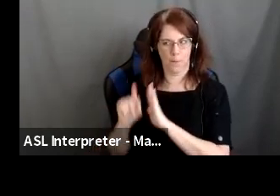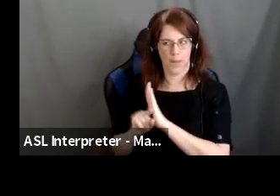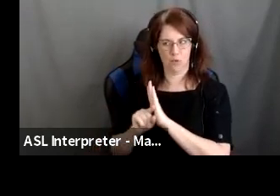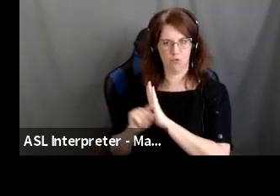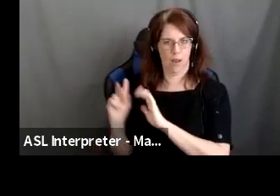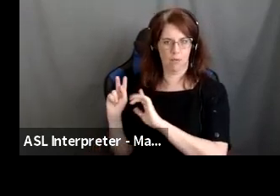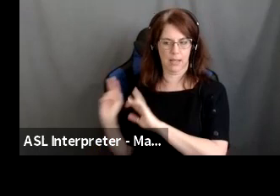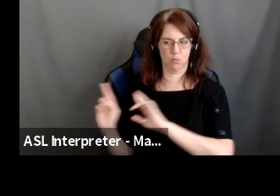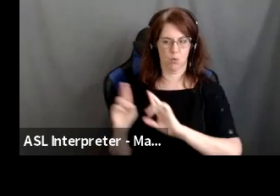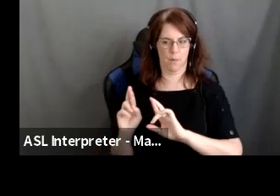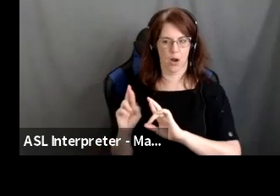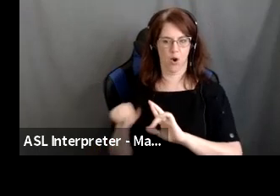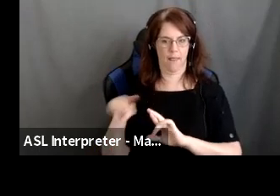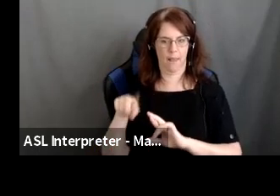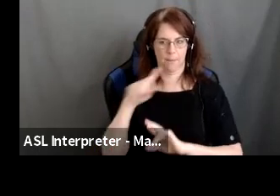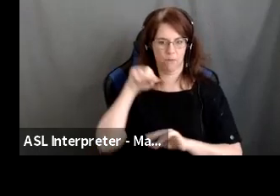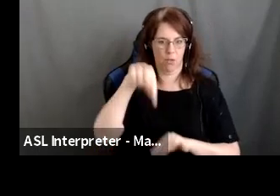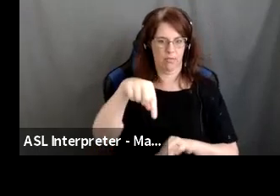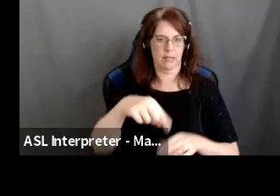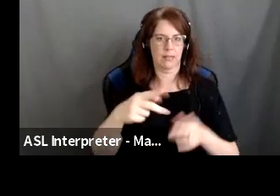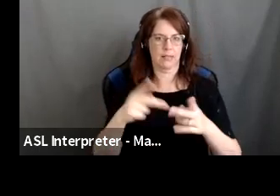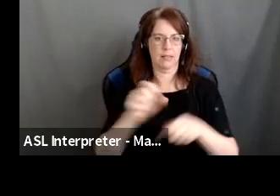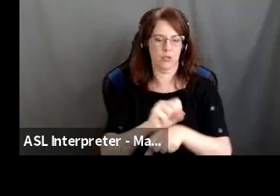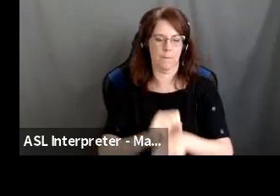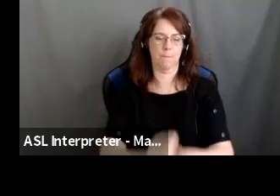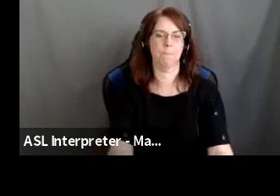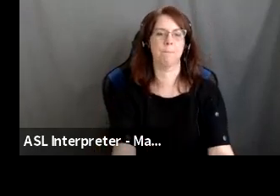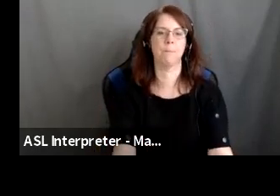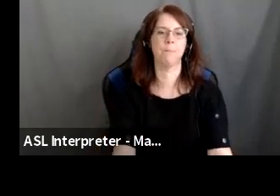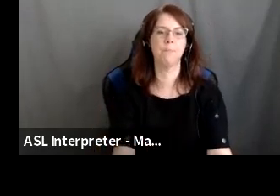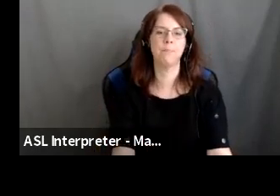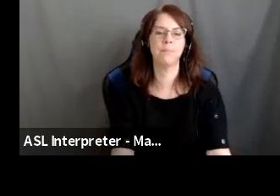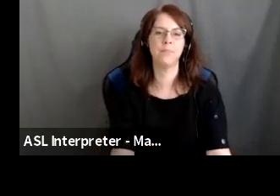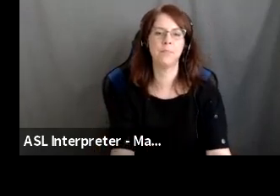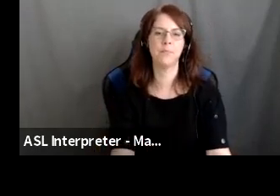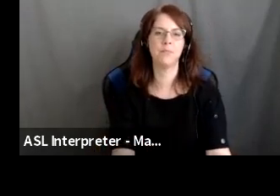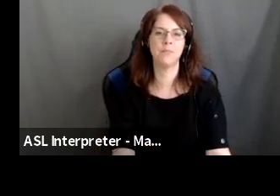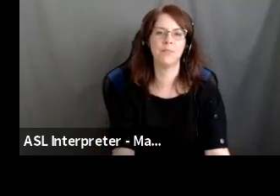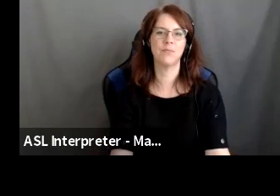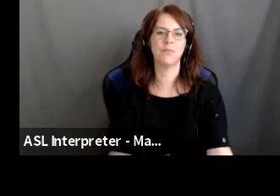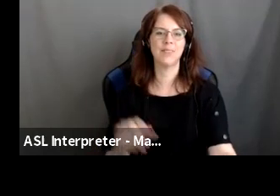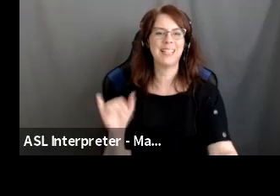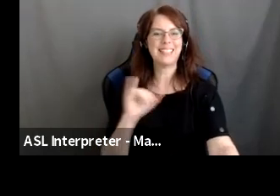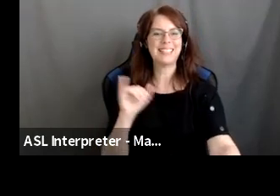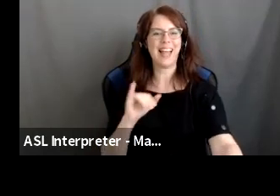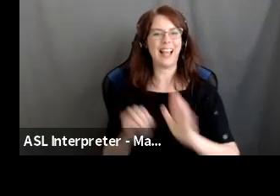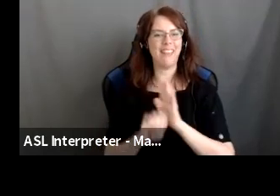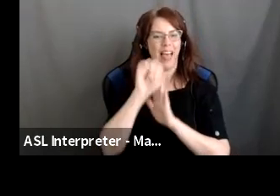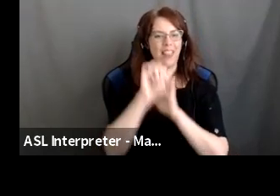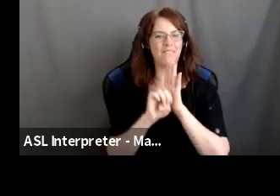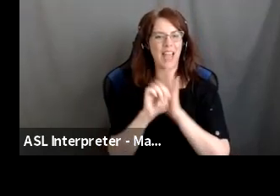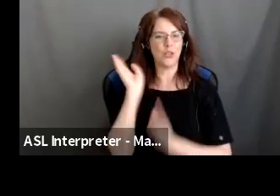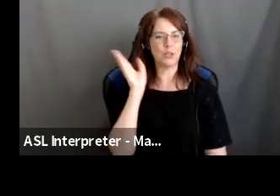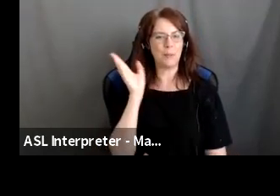has prepared them for the position that they are applying for. It's kind of like the elevator speech that they would say when